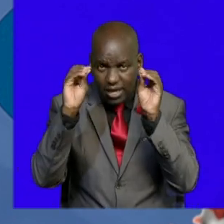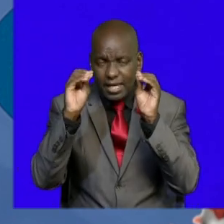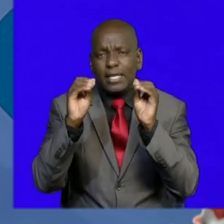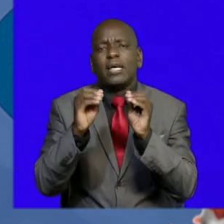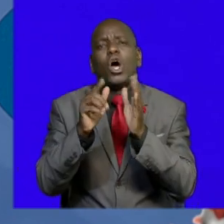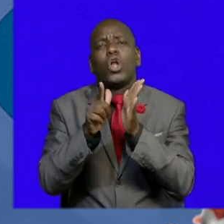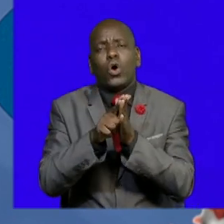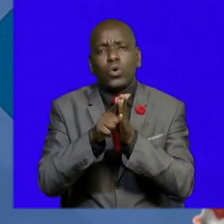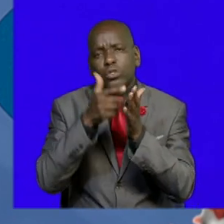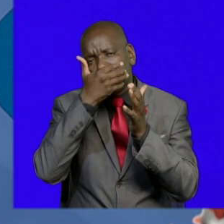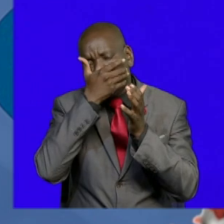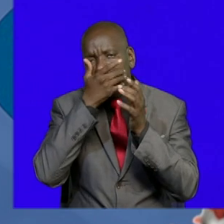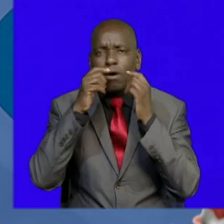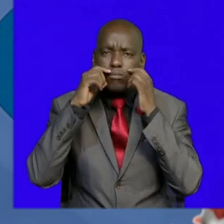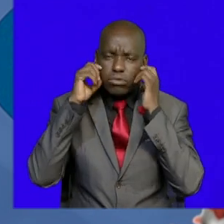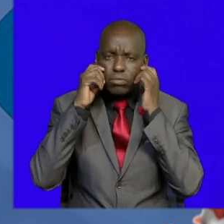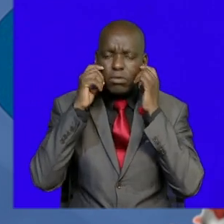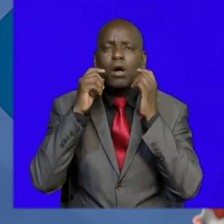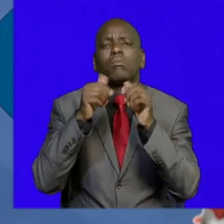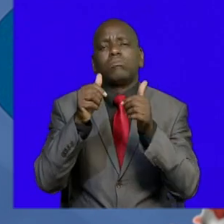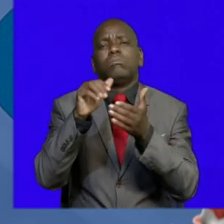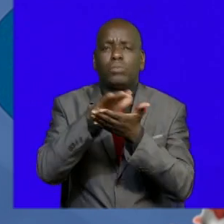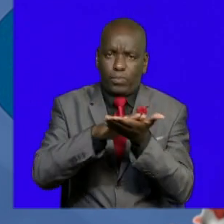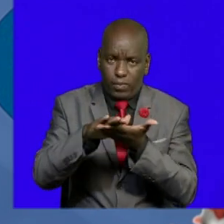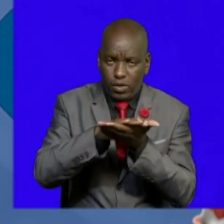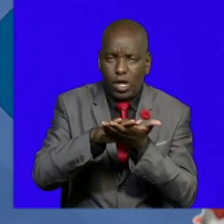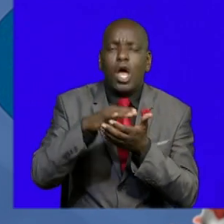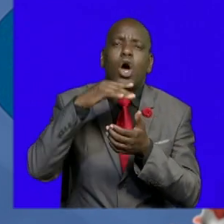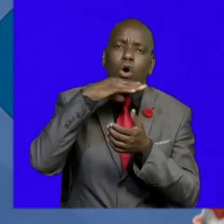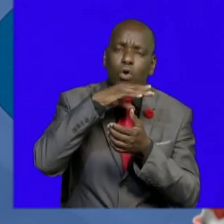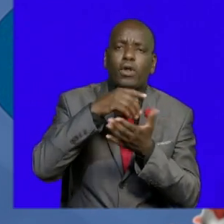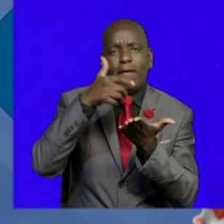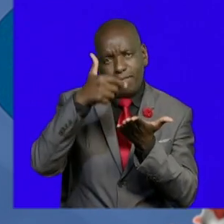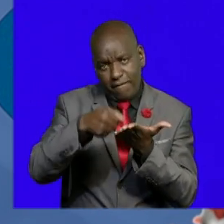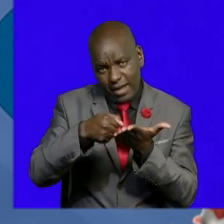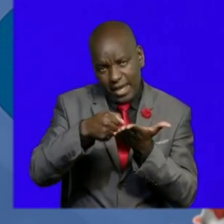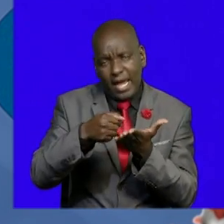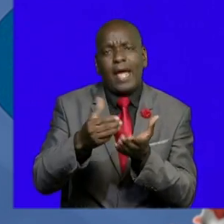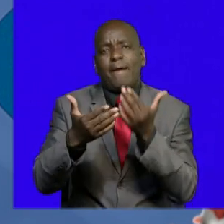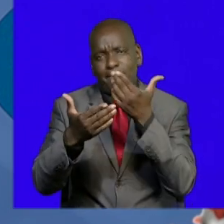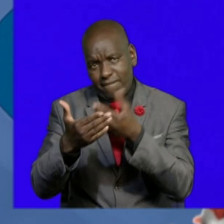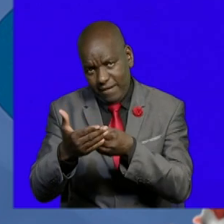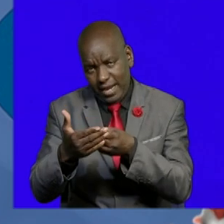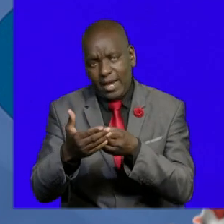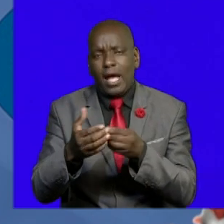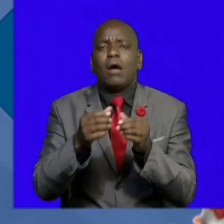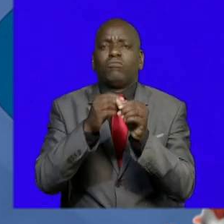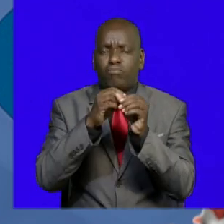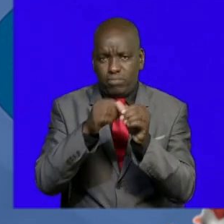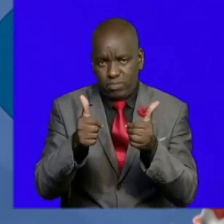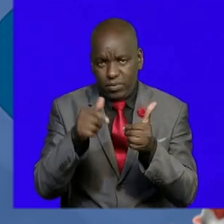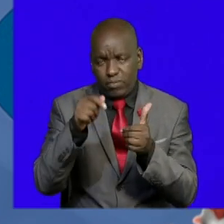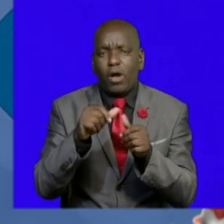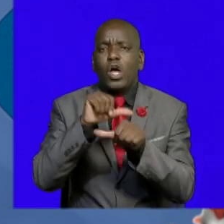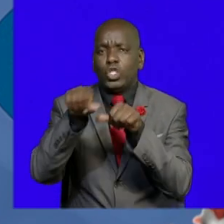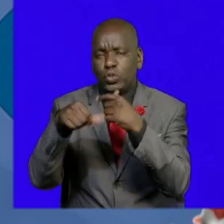proper wearing of face masks, washing our hands with soap and running water, or sanitizing with alcohol-based sanitizers, and of